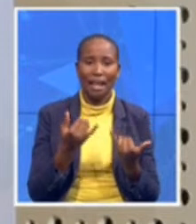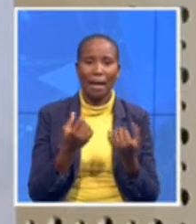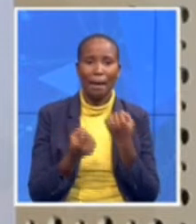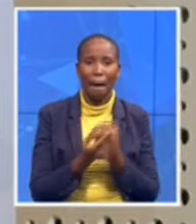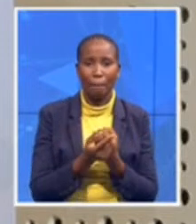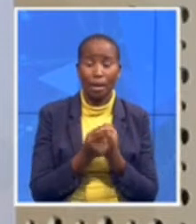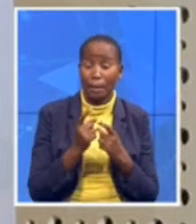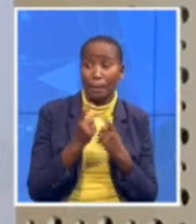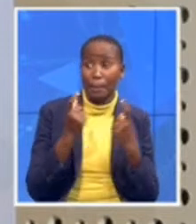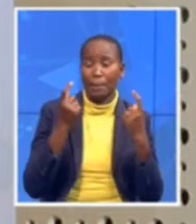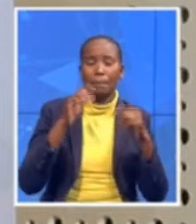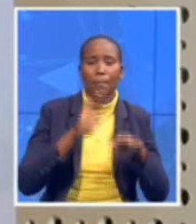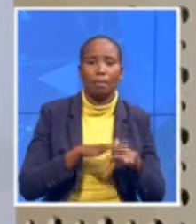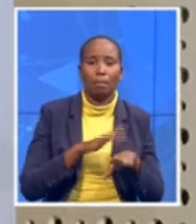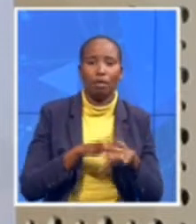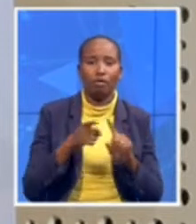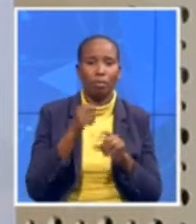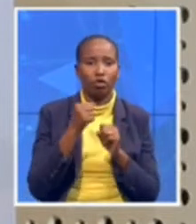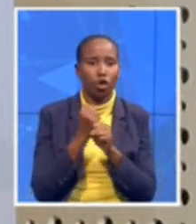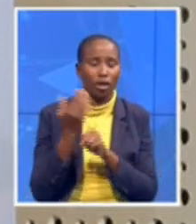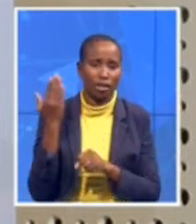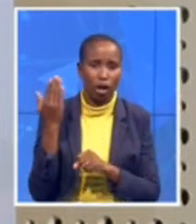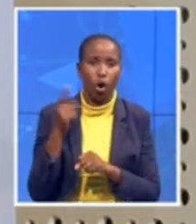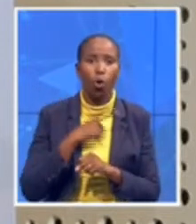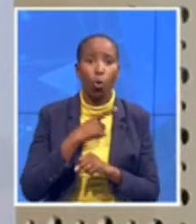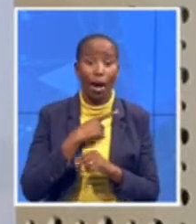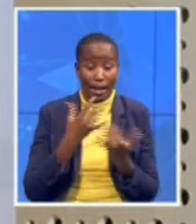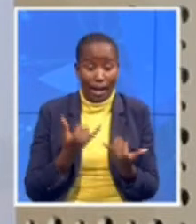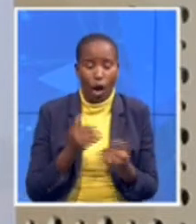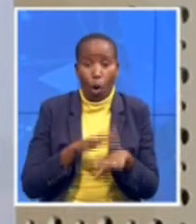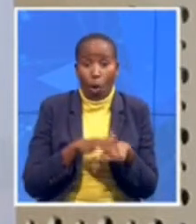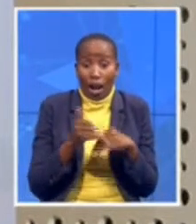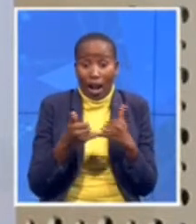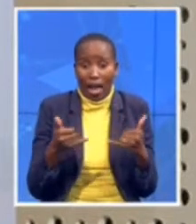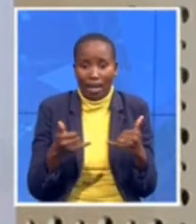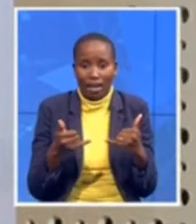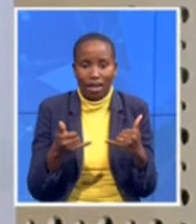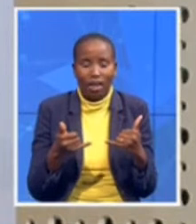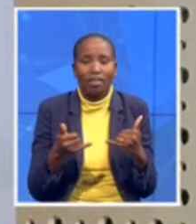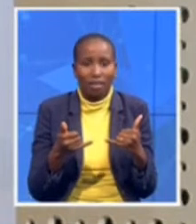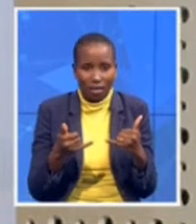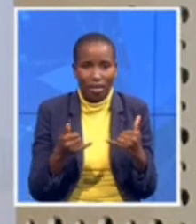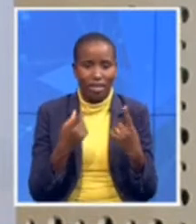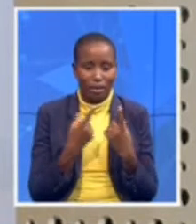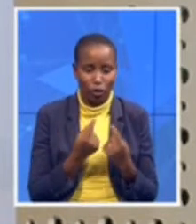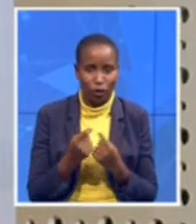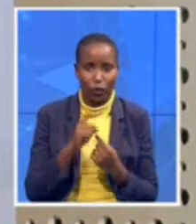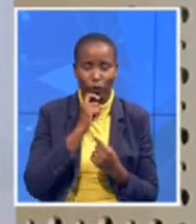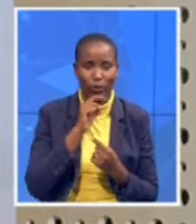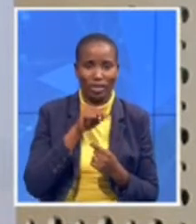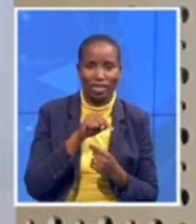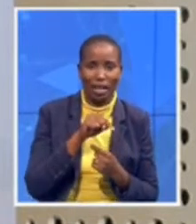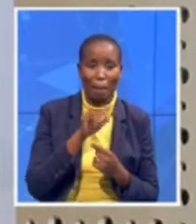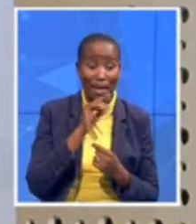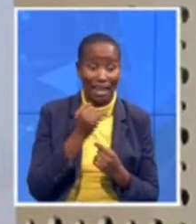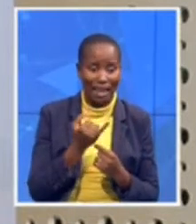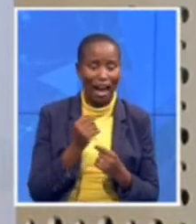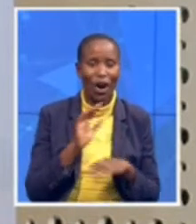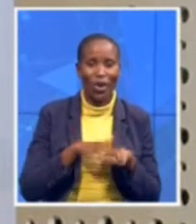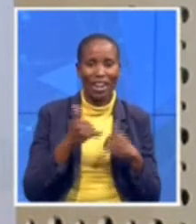Because the online world is borderless, it is now easier than ever before for consumers to access